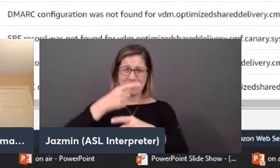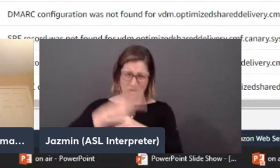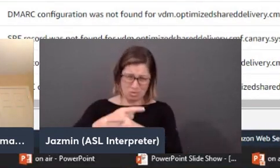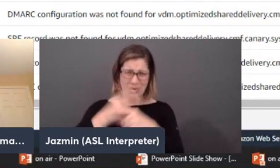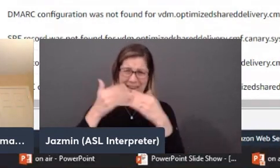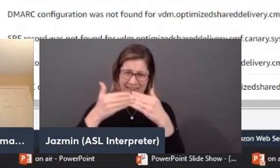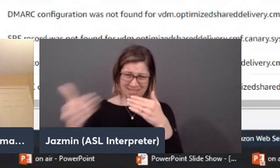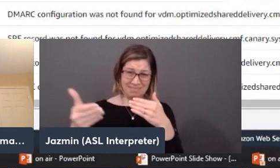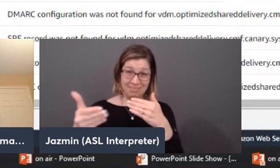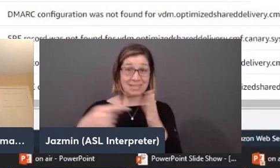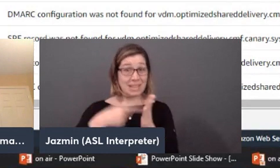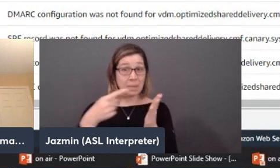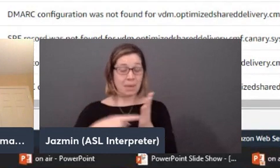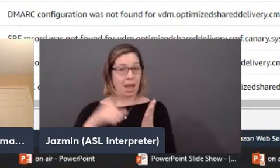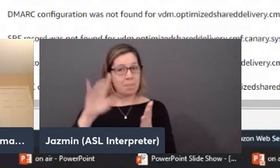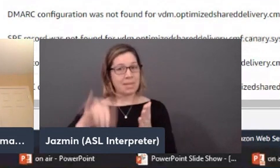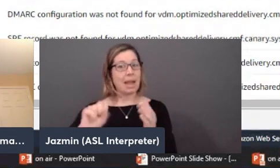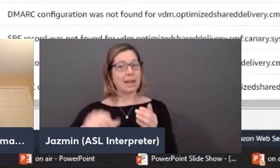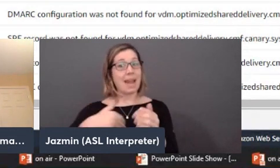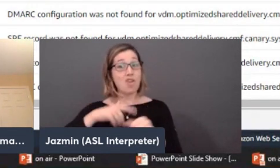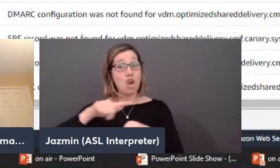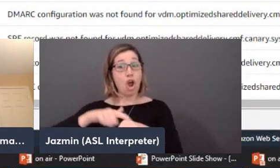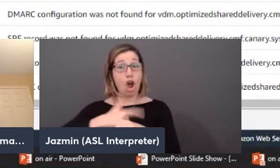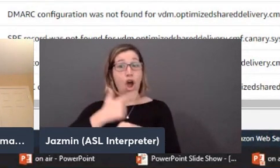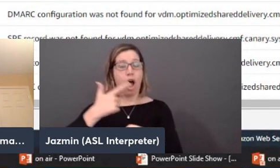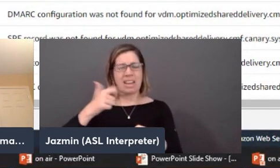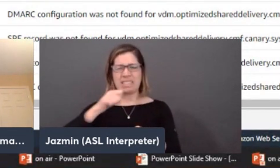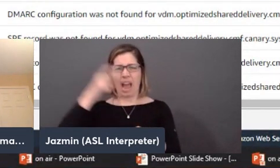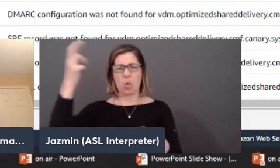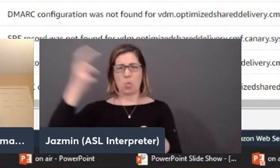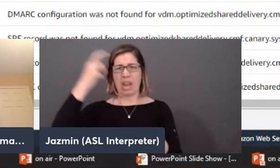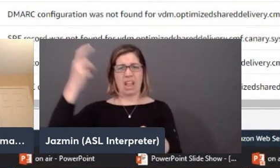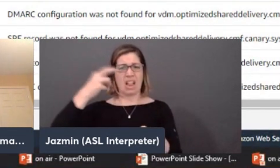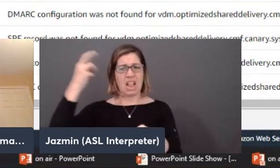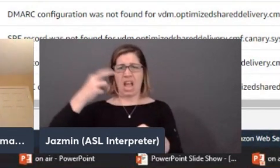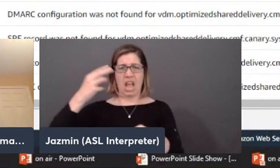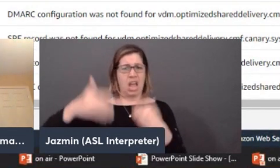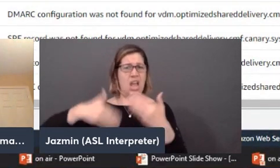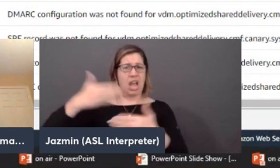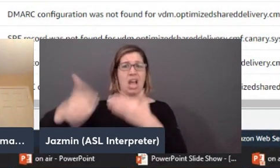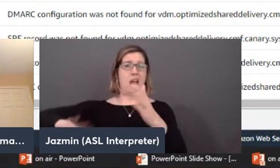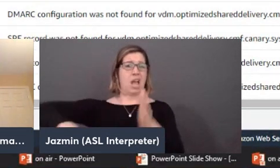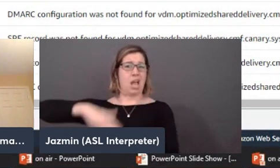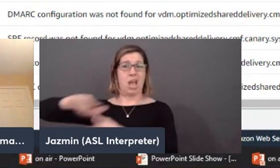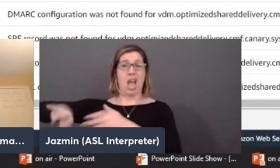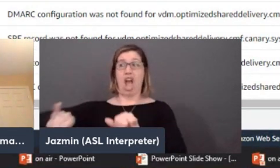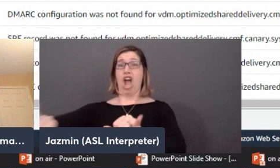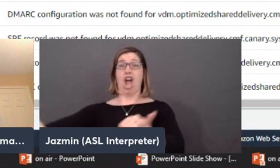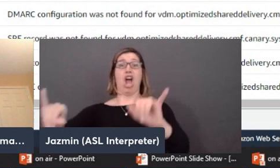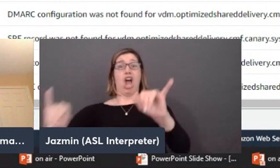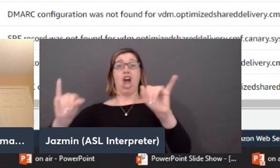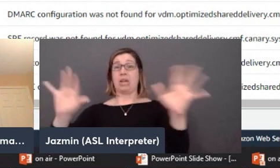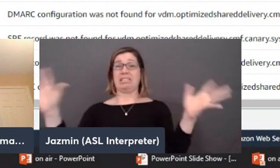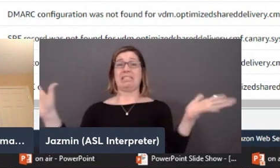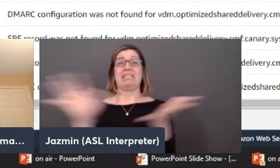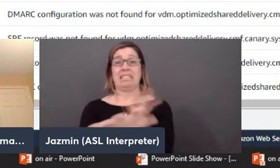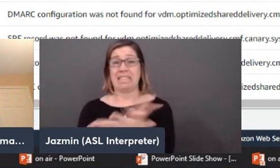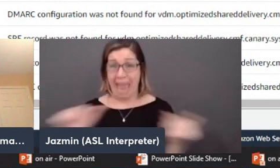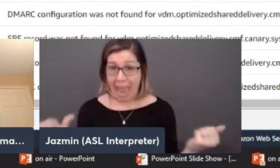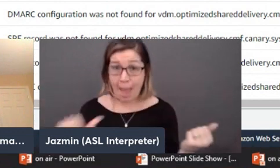such a long turnaround on discovery that the damage is enormous. You end up having like your entire organization